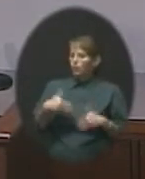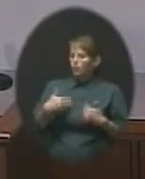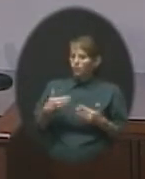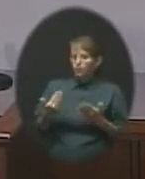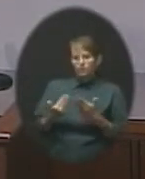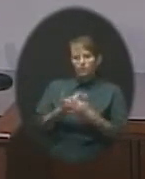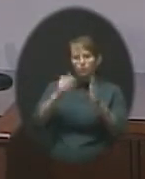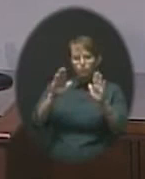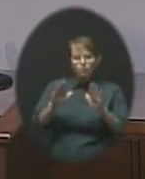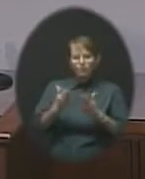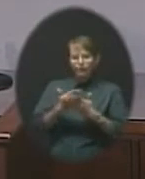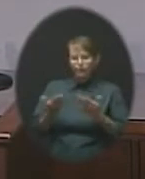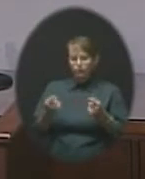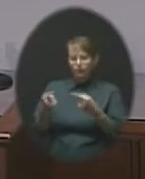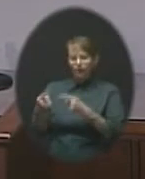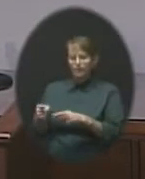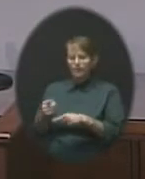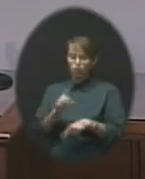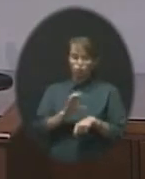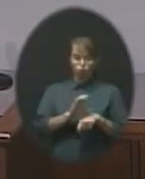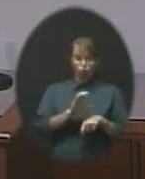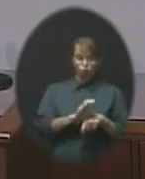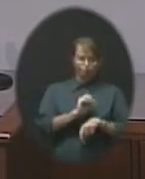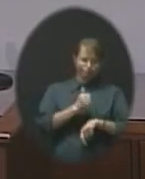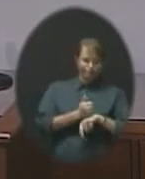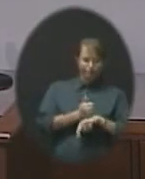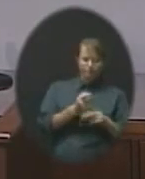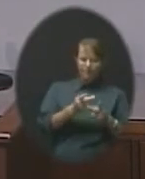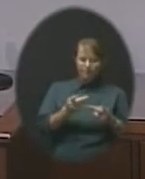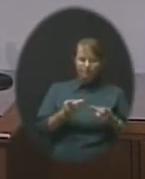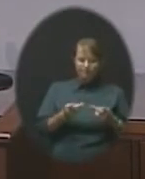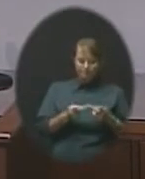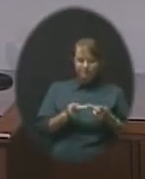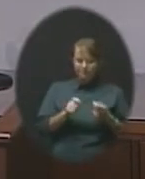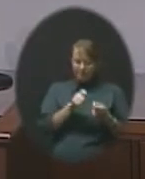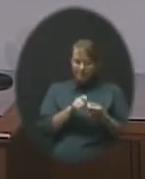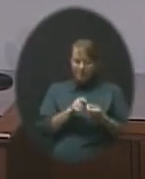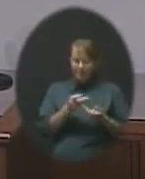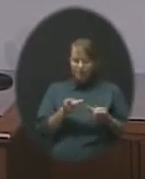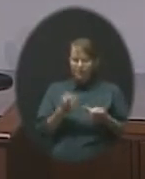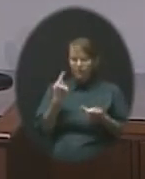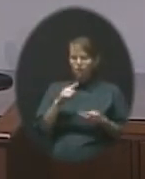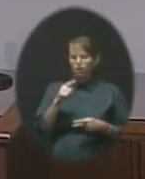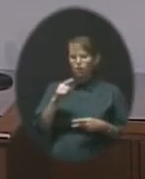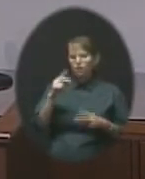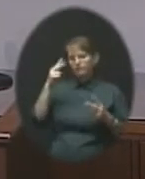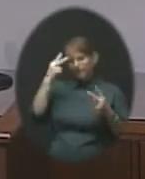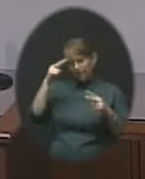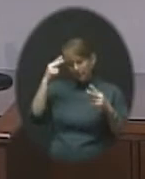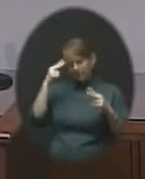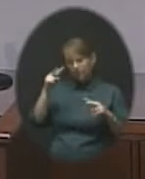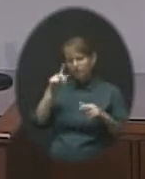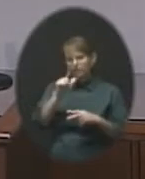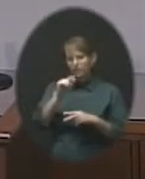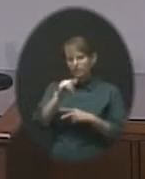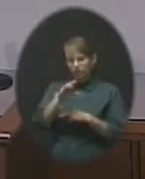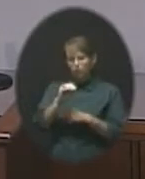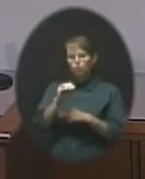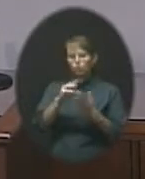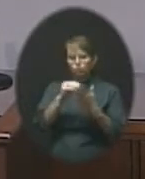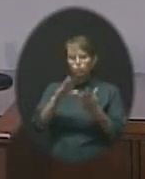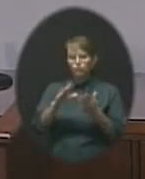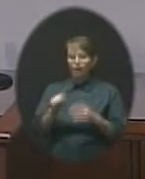a church that is giving some slots for early childhood programs to Hispanic Latino students at one of our elementary school, and they're